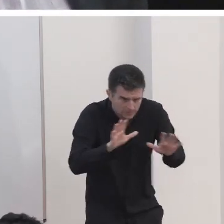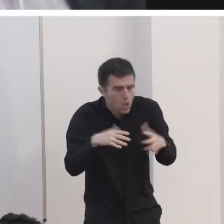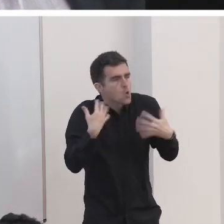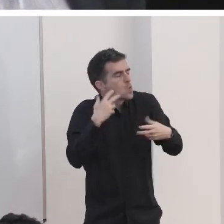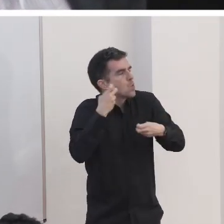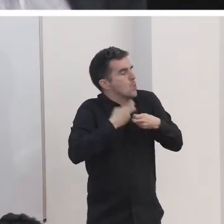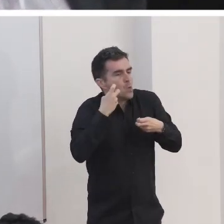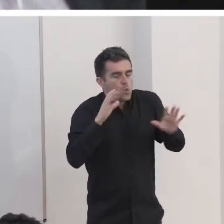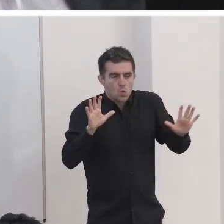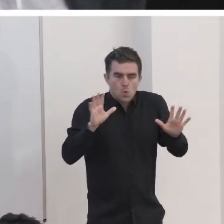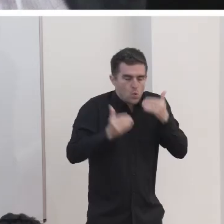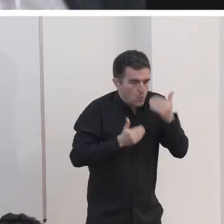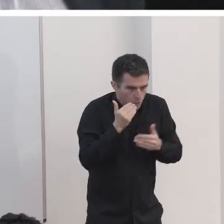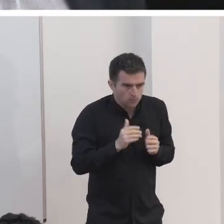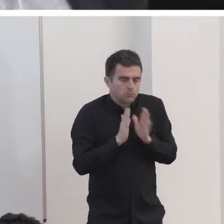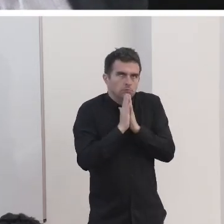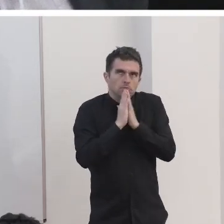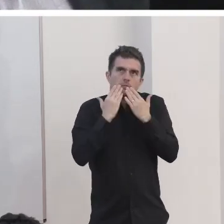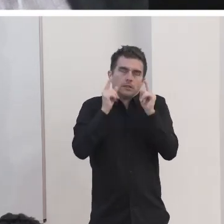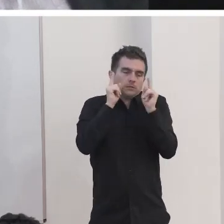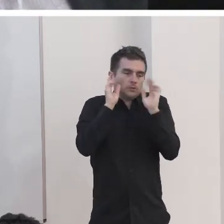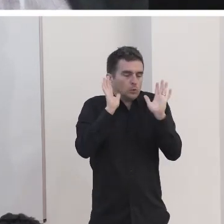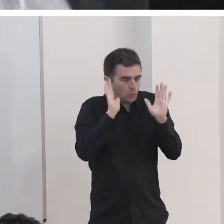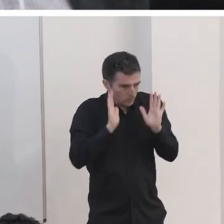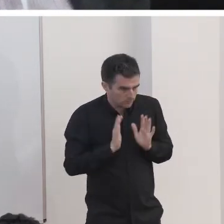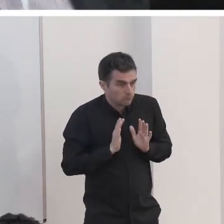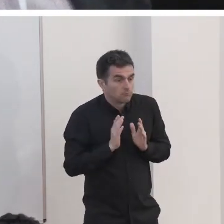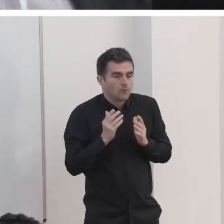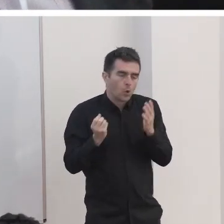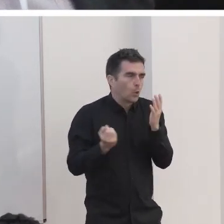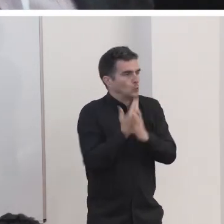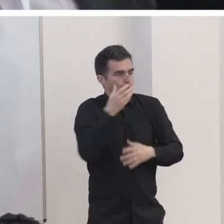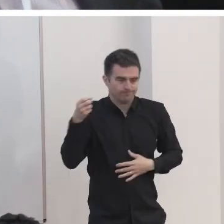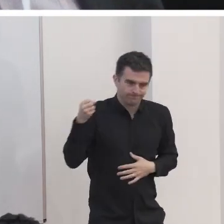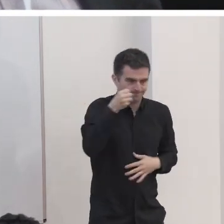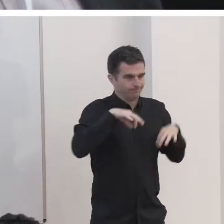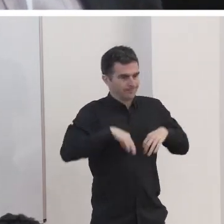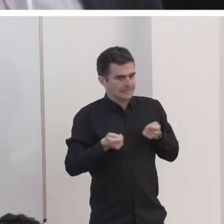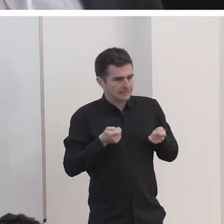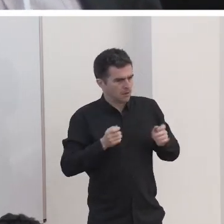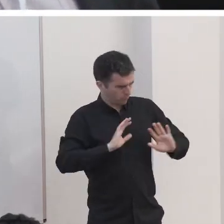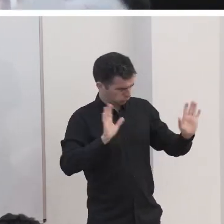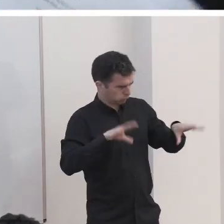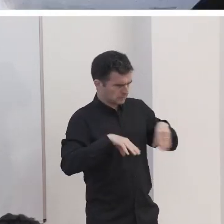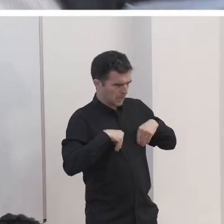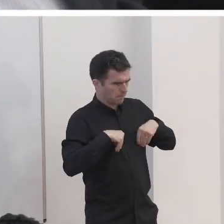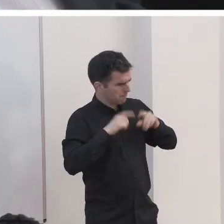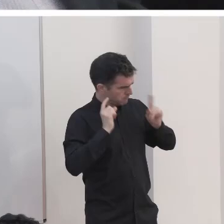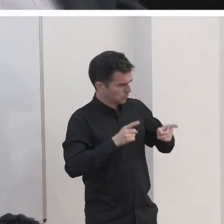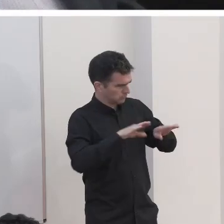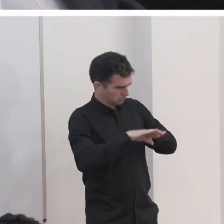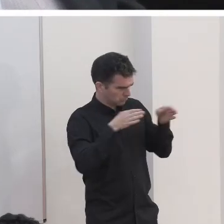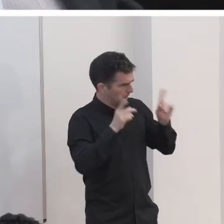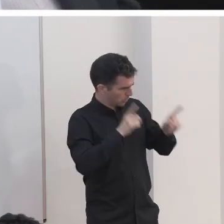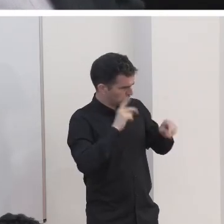validation again so that we can see what is inside the reviewed act. Because for the first act, they